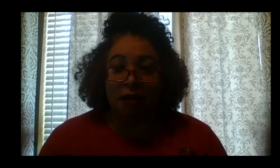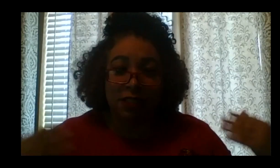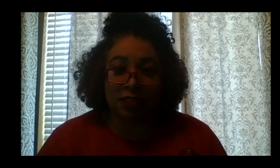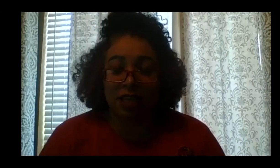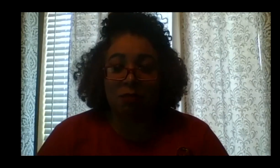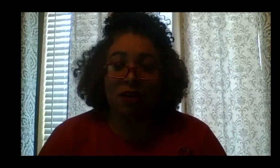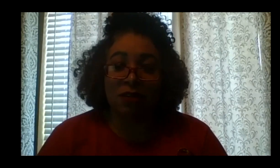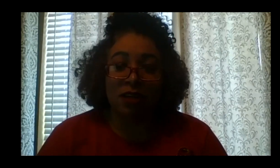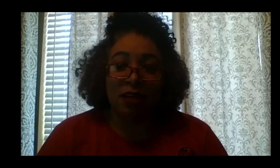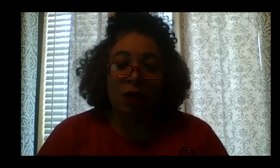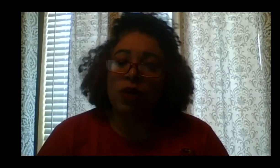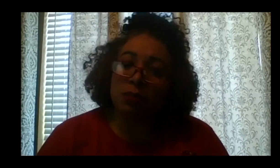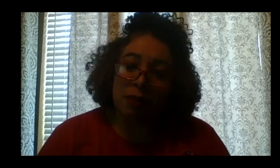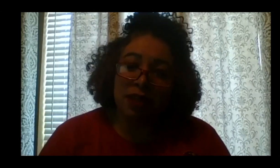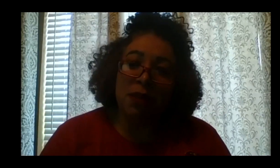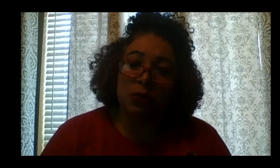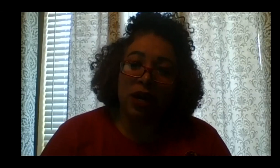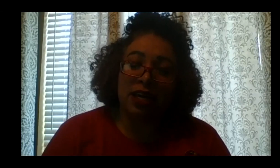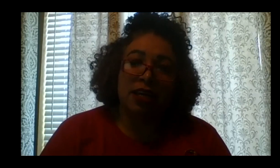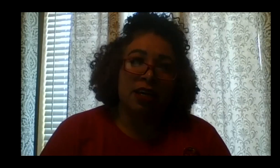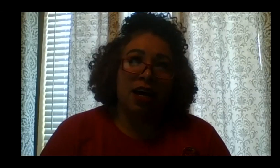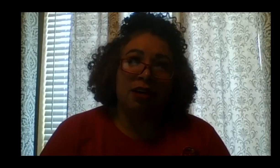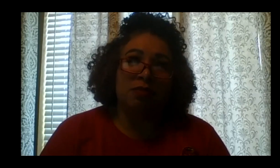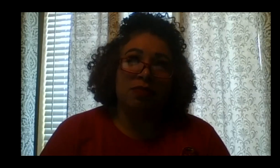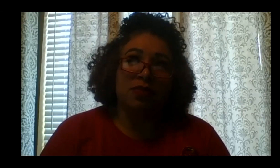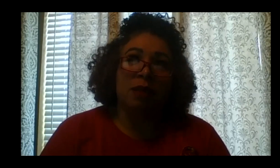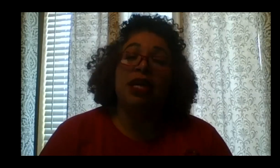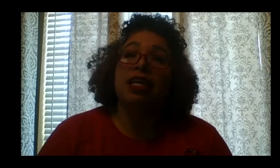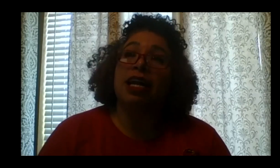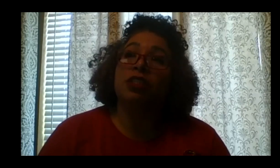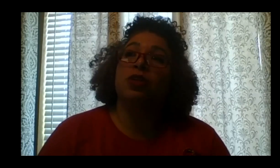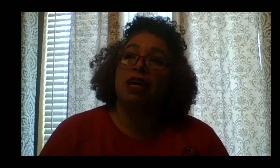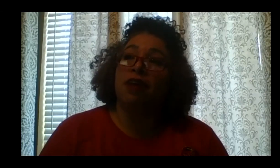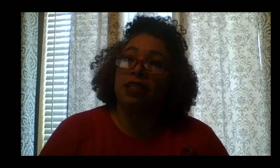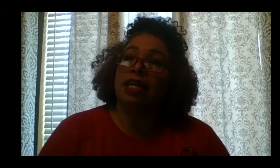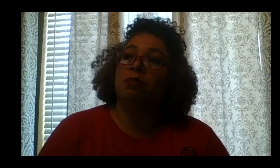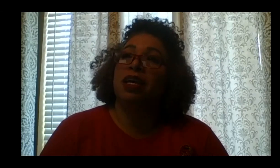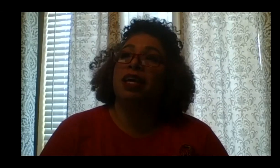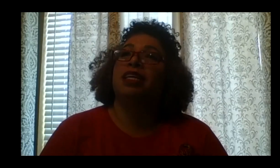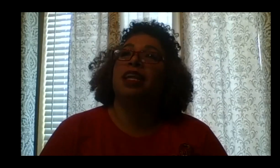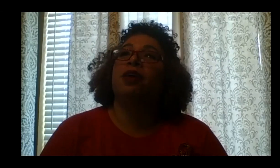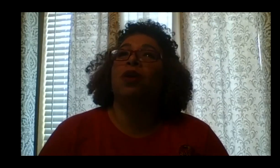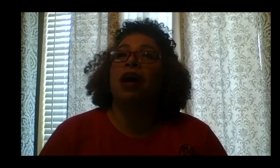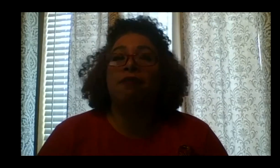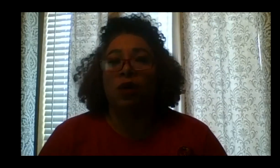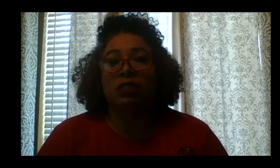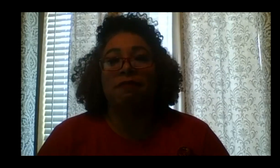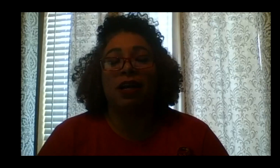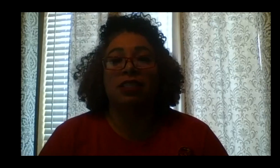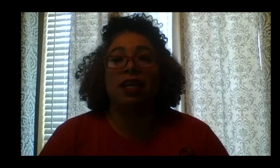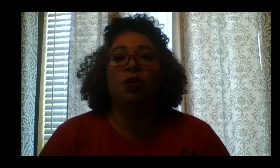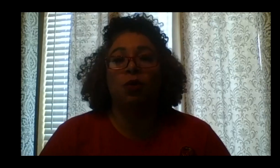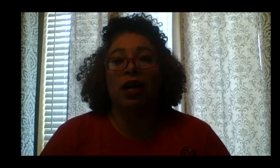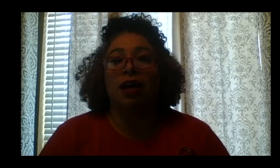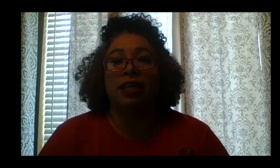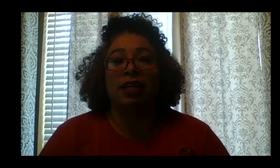aid office email? And what is probably the best way? Because a lot of students have contacted me and they've said, like, well, I have questions about